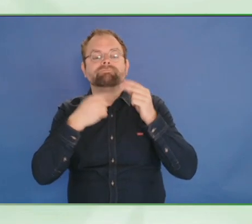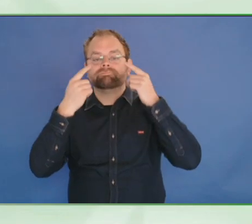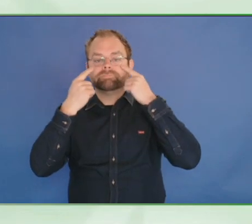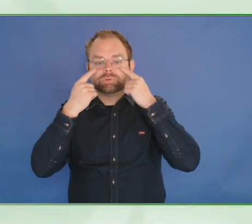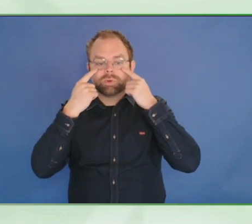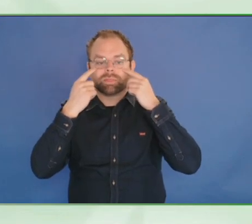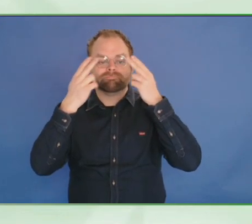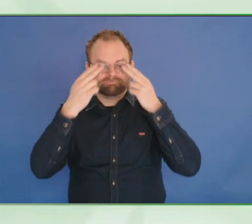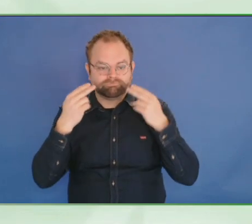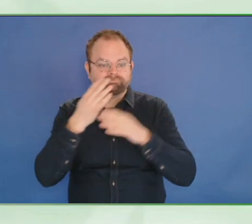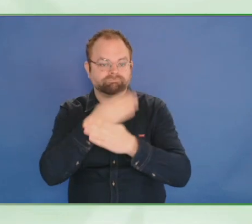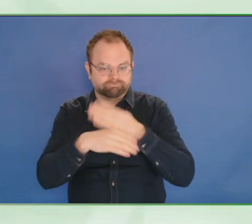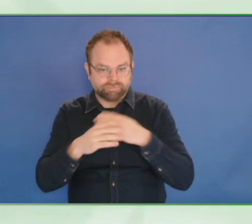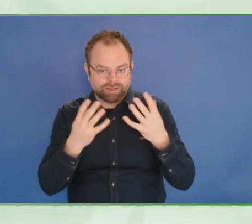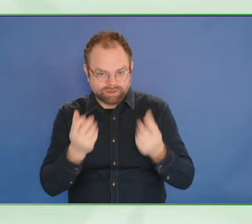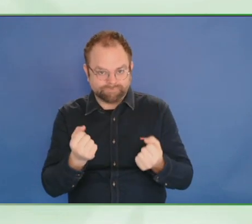with disability.